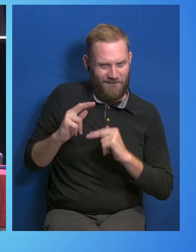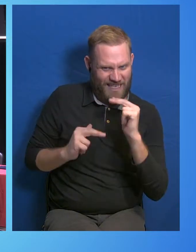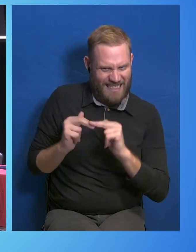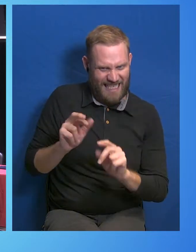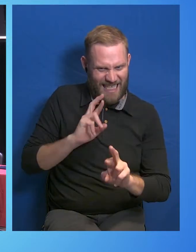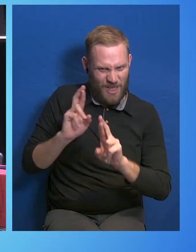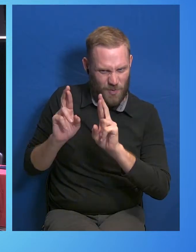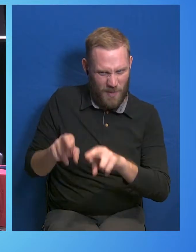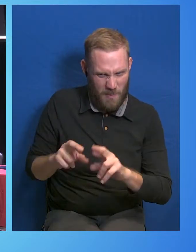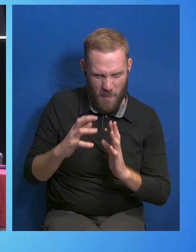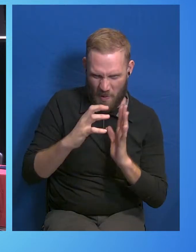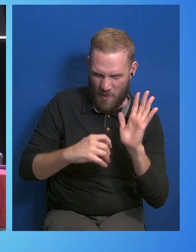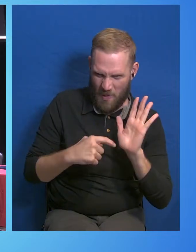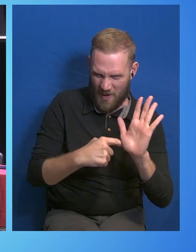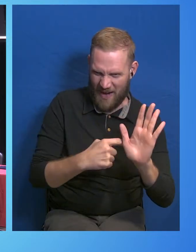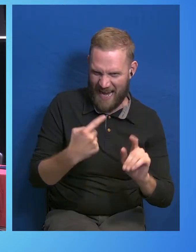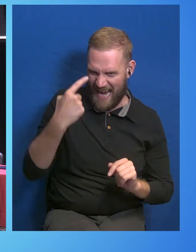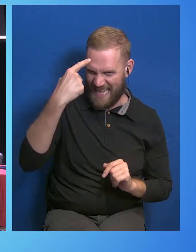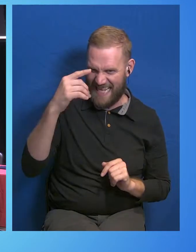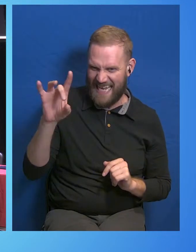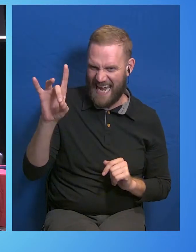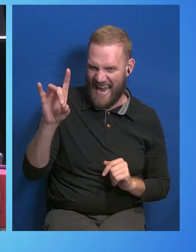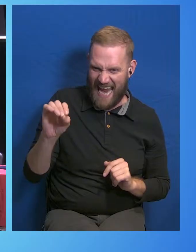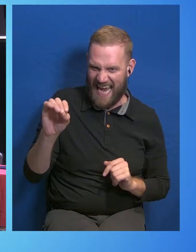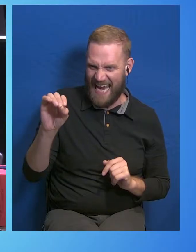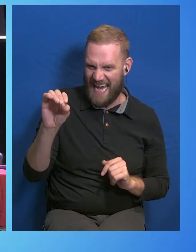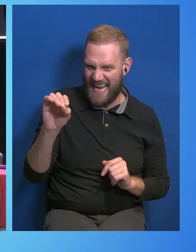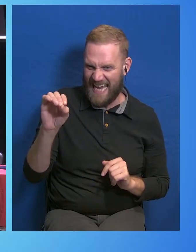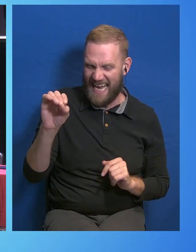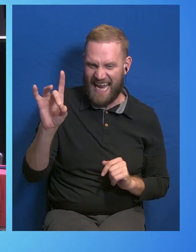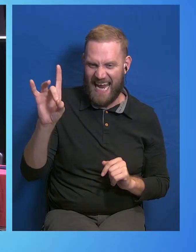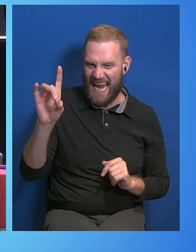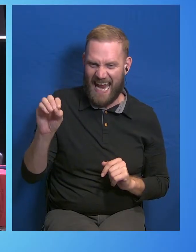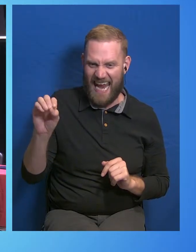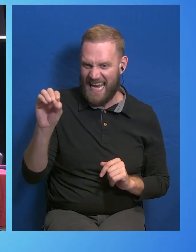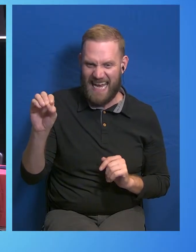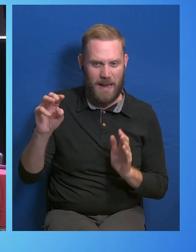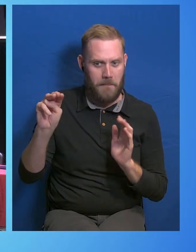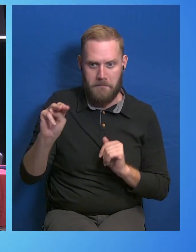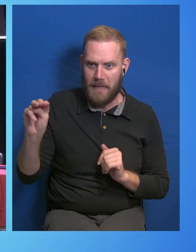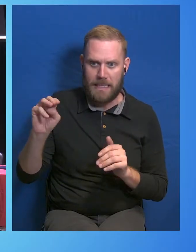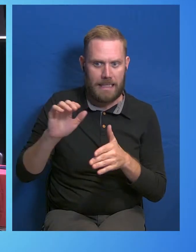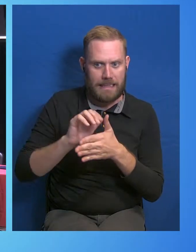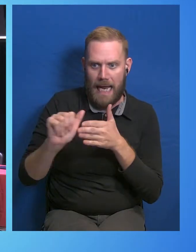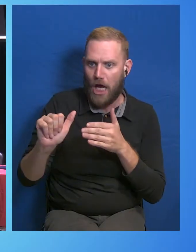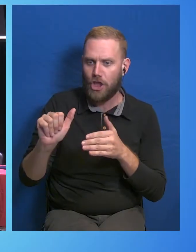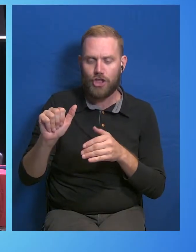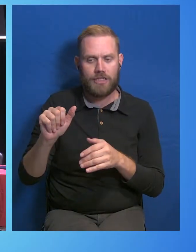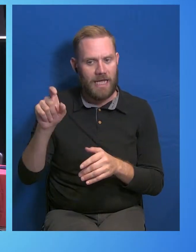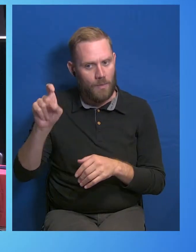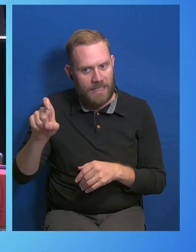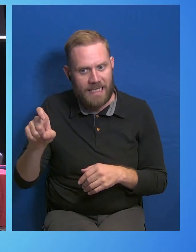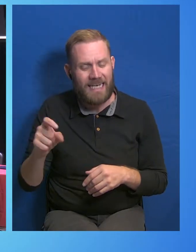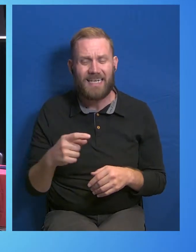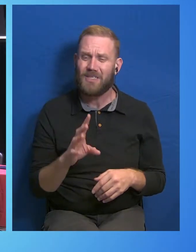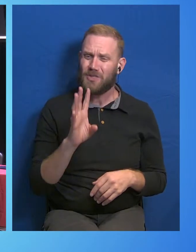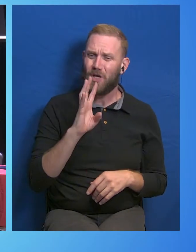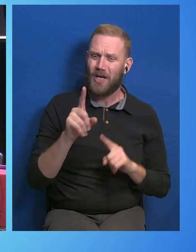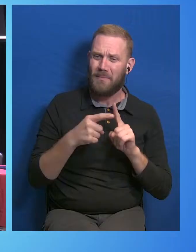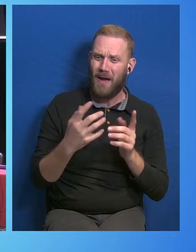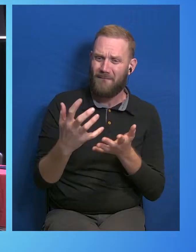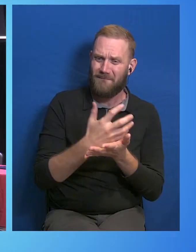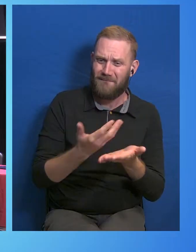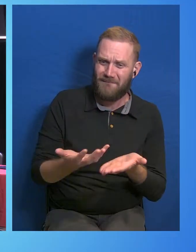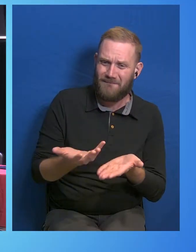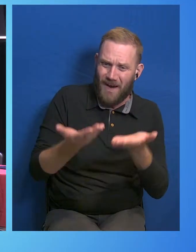at one point, I think it was like 80 million or something like that Albert put together. So when we're talking about trying to raise funds in a